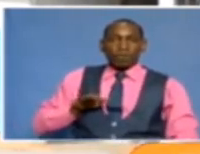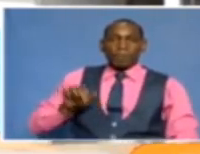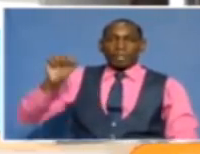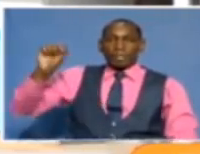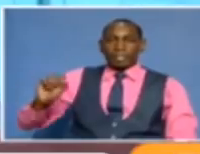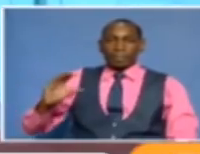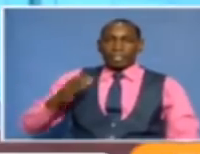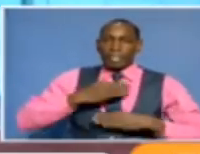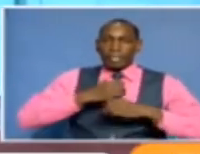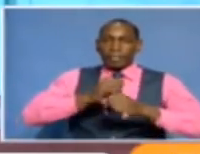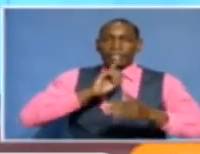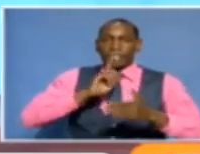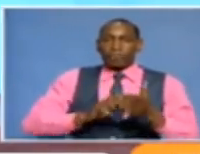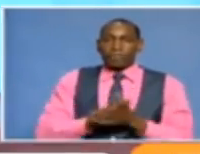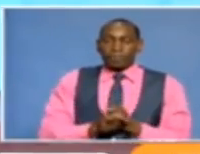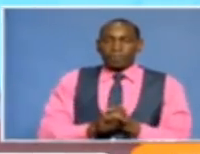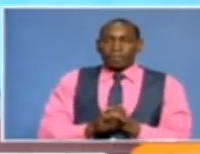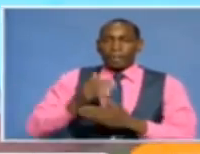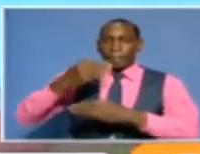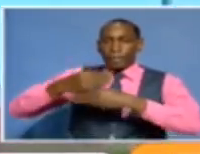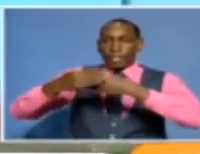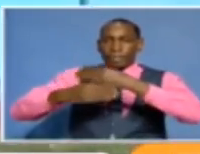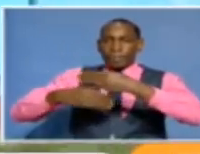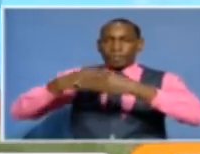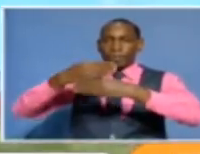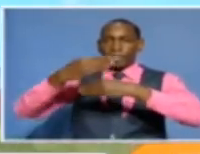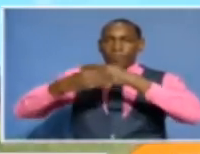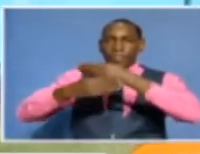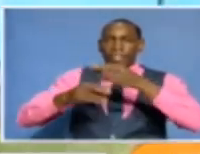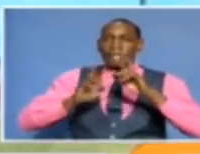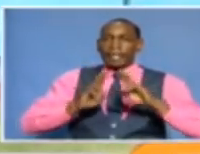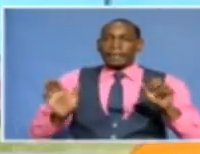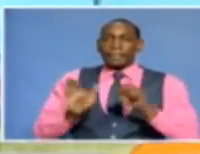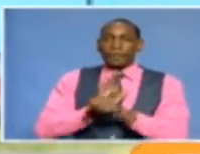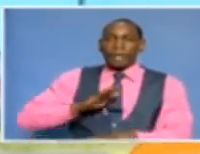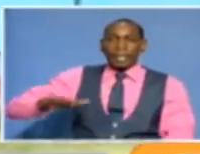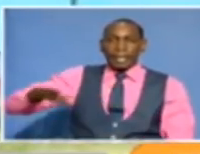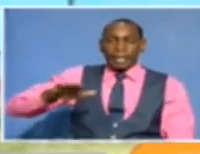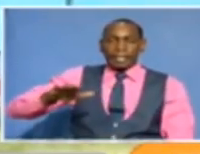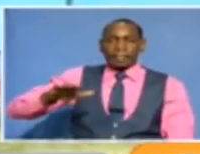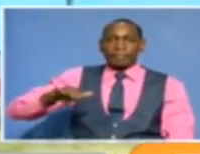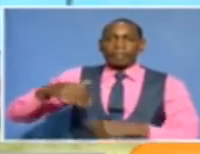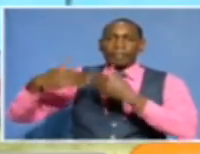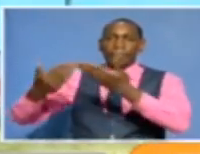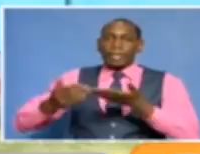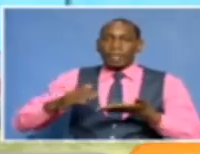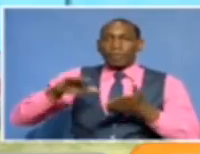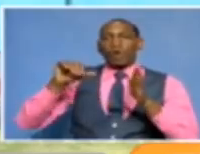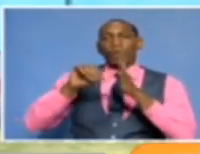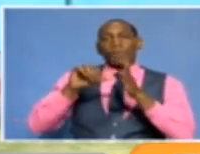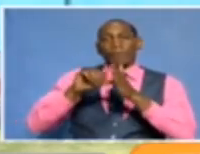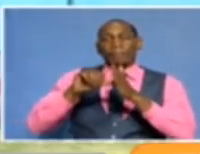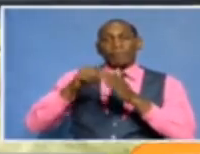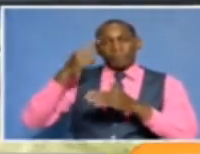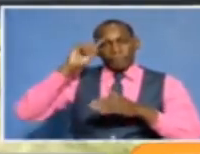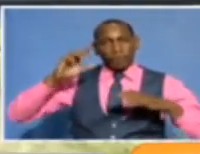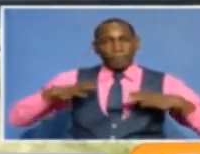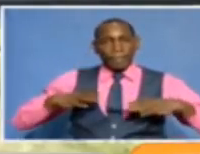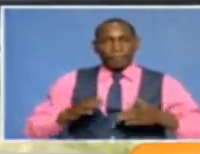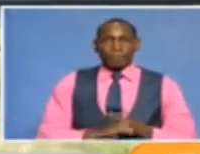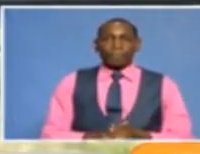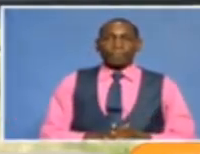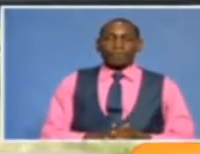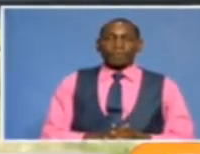Association saying that a high-rise apartment building in the already populated area will only bring more misery to residents. People